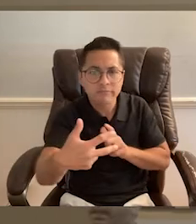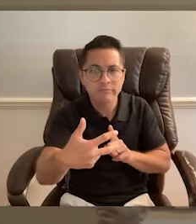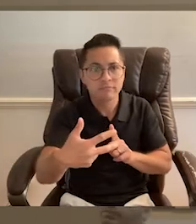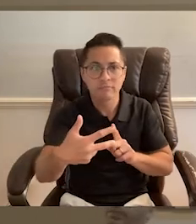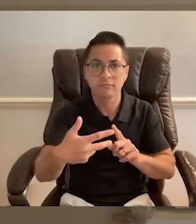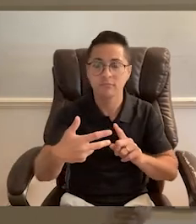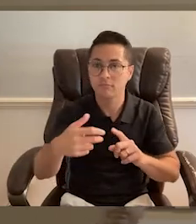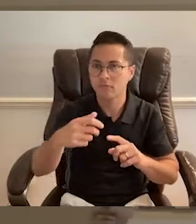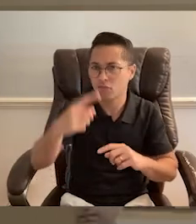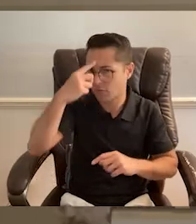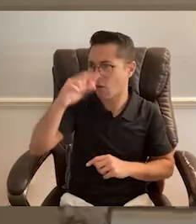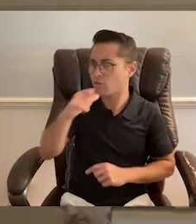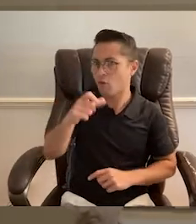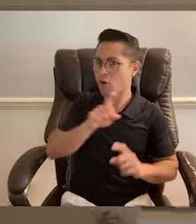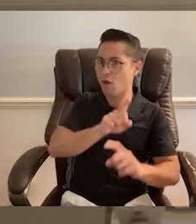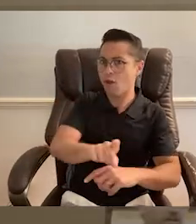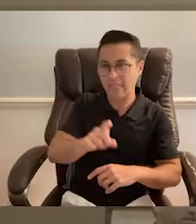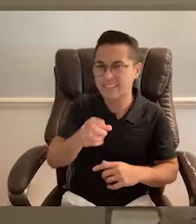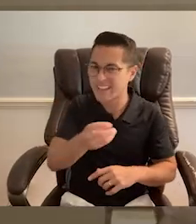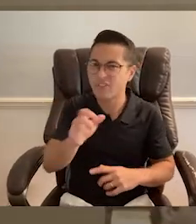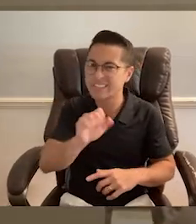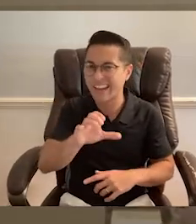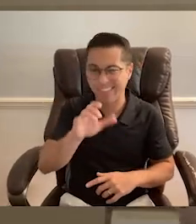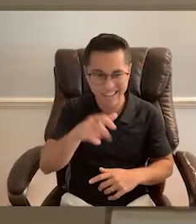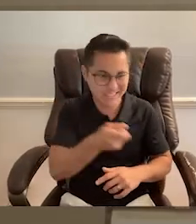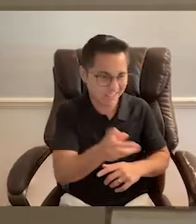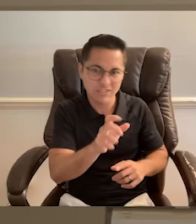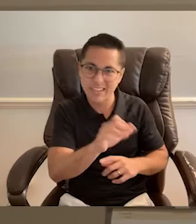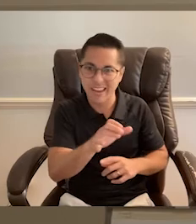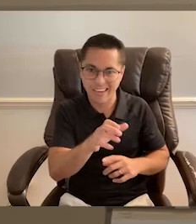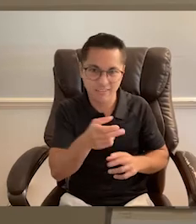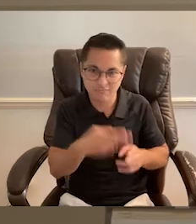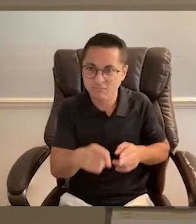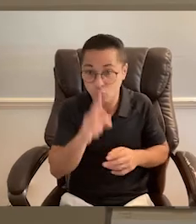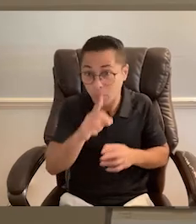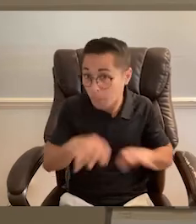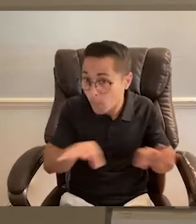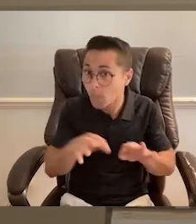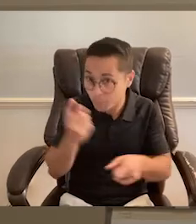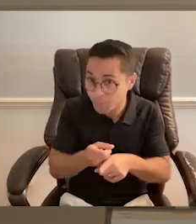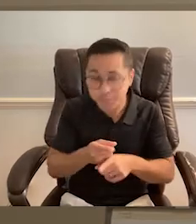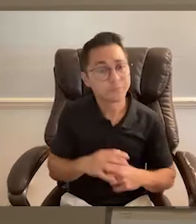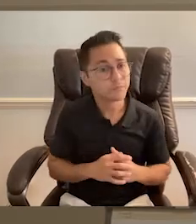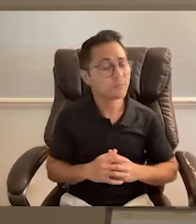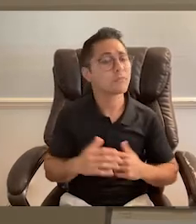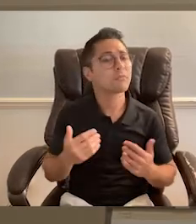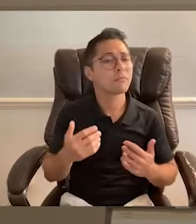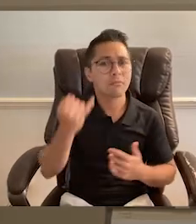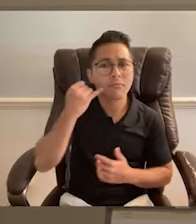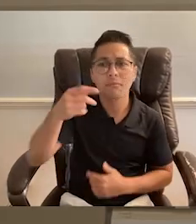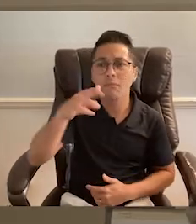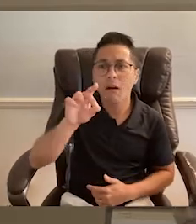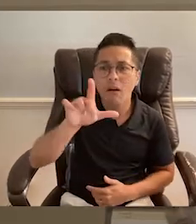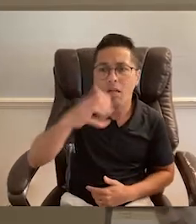whoever you want to add to your list that can help you, okay? So what happens is, if you need help, just click one button. It will initiates